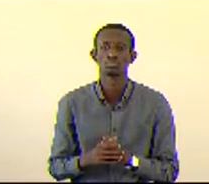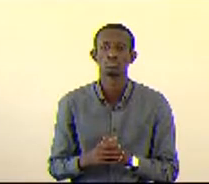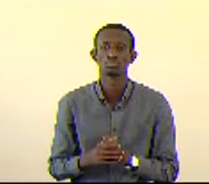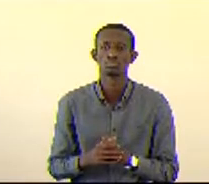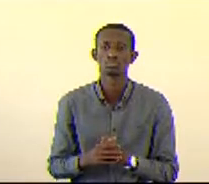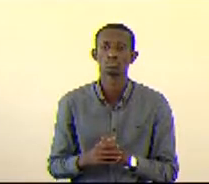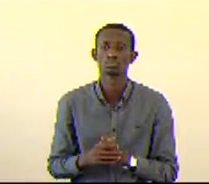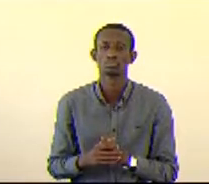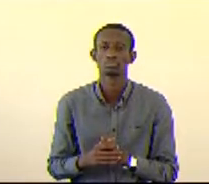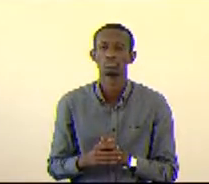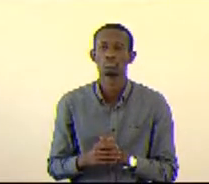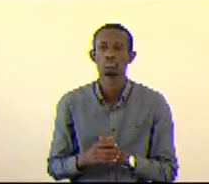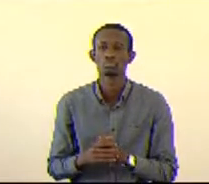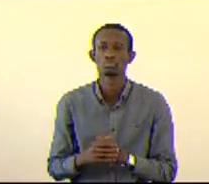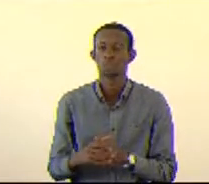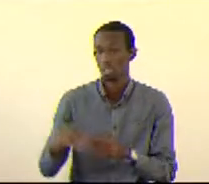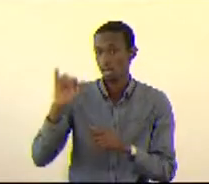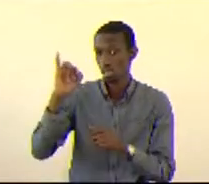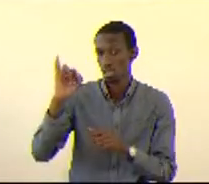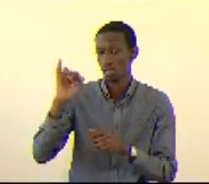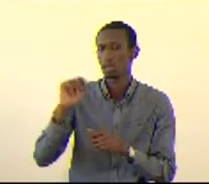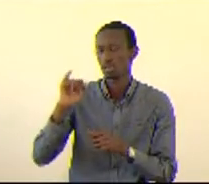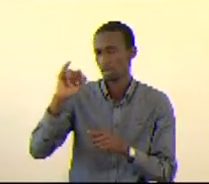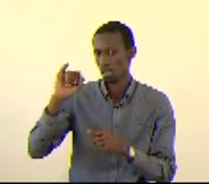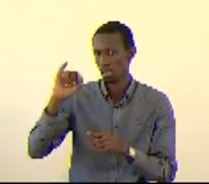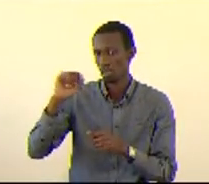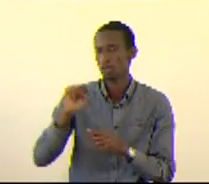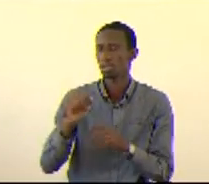5.45, and current, remember the symbol is I, so